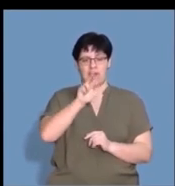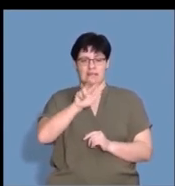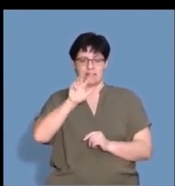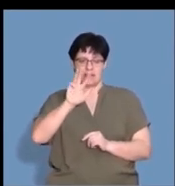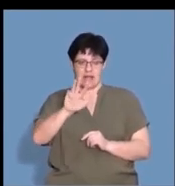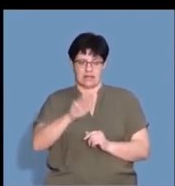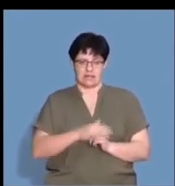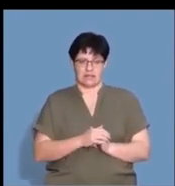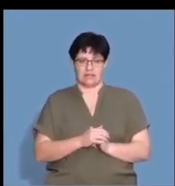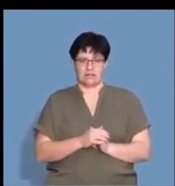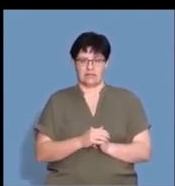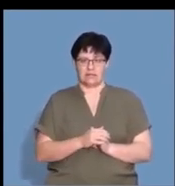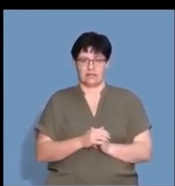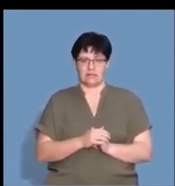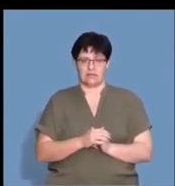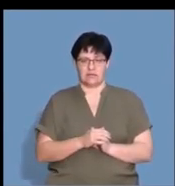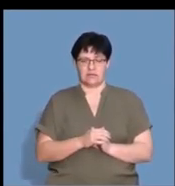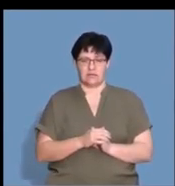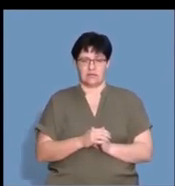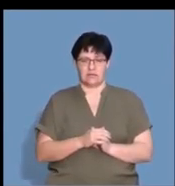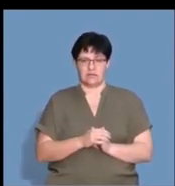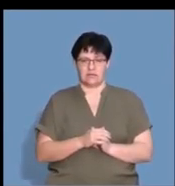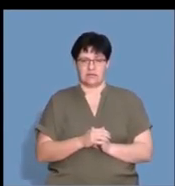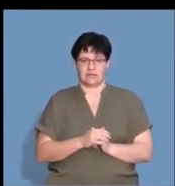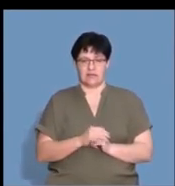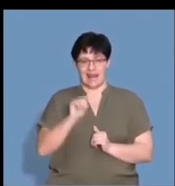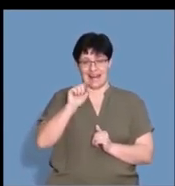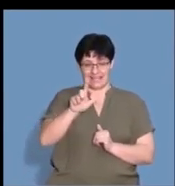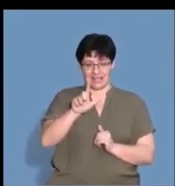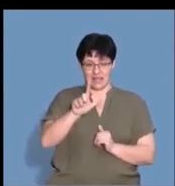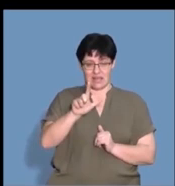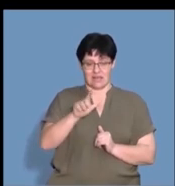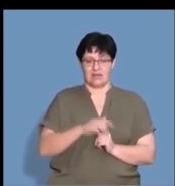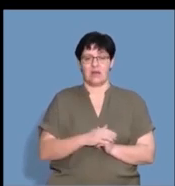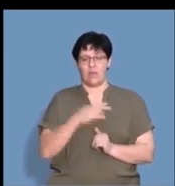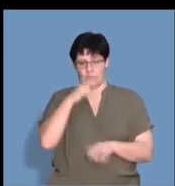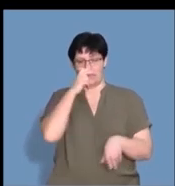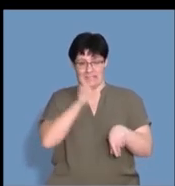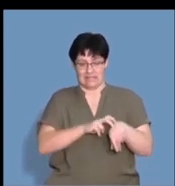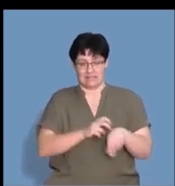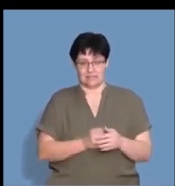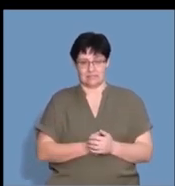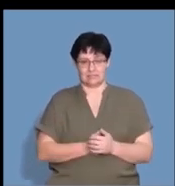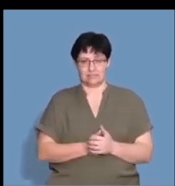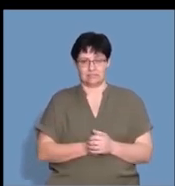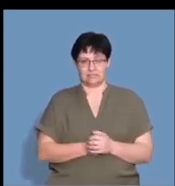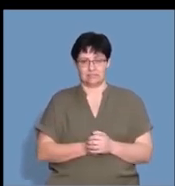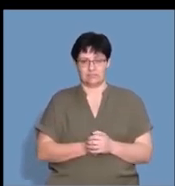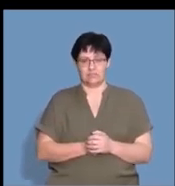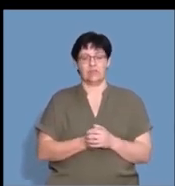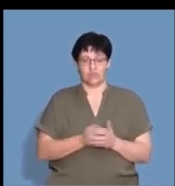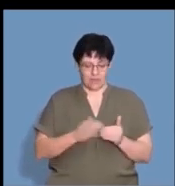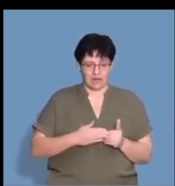12,89. And this is 12,89 litres is what I need to